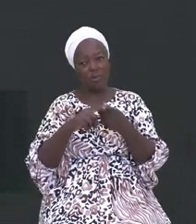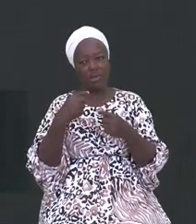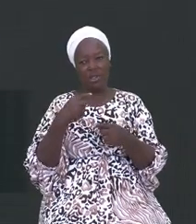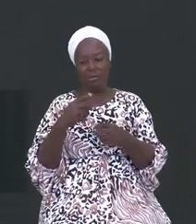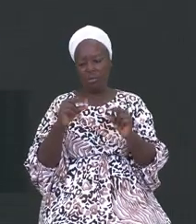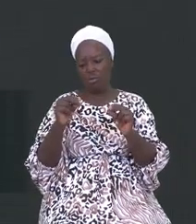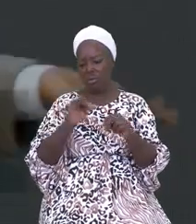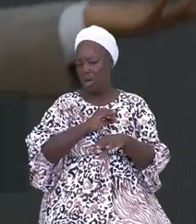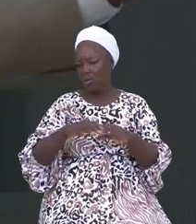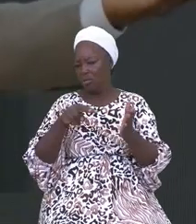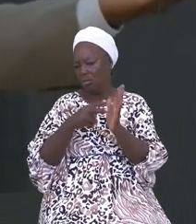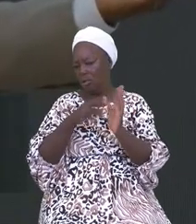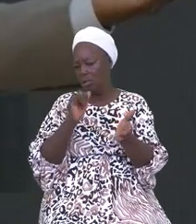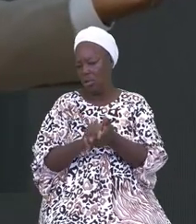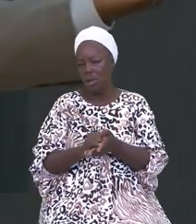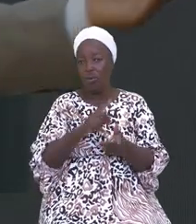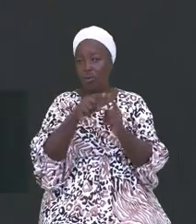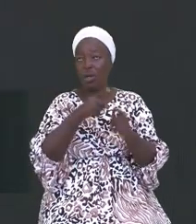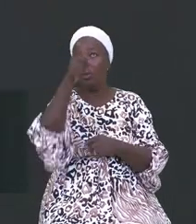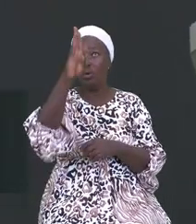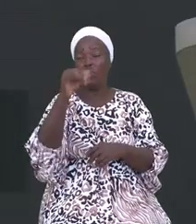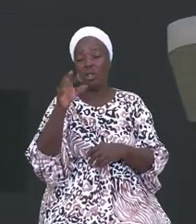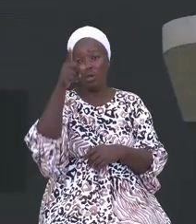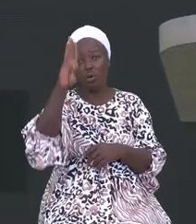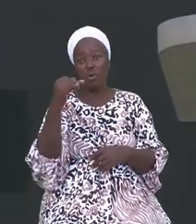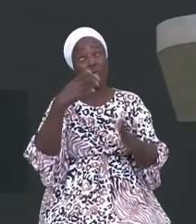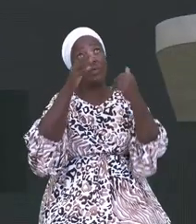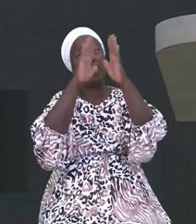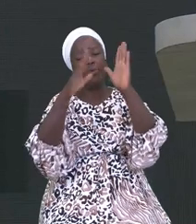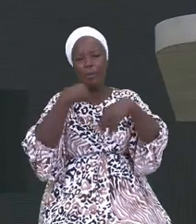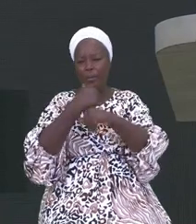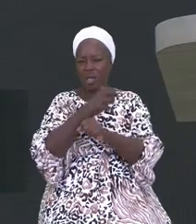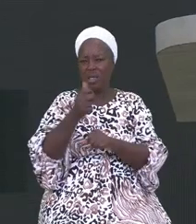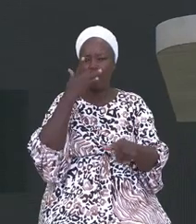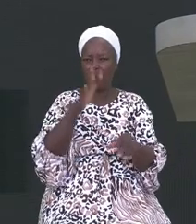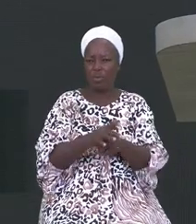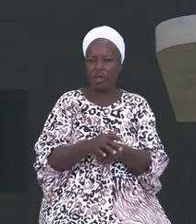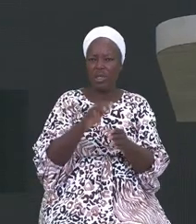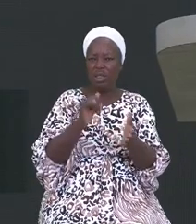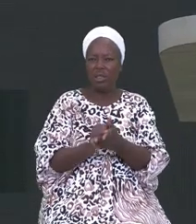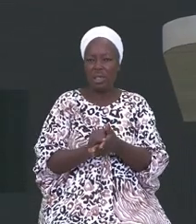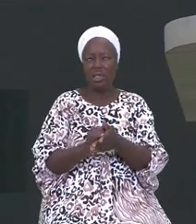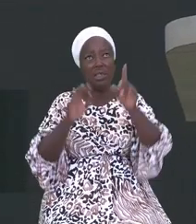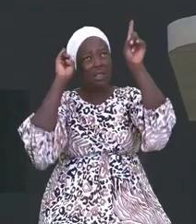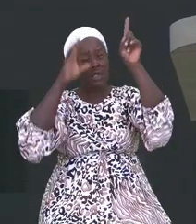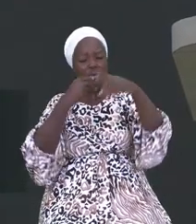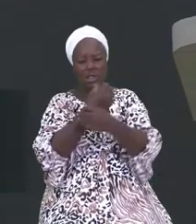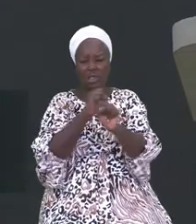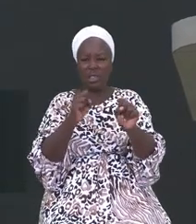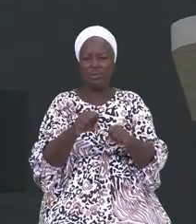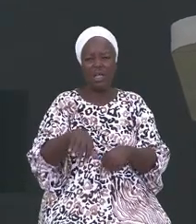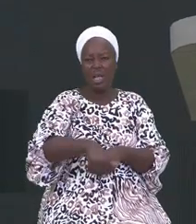When God, the God of heaven, makes a promise that he will save